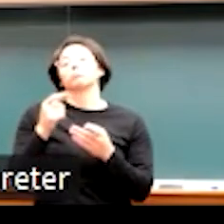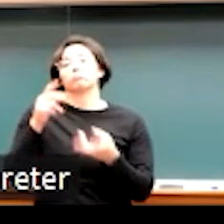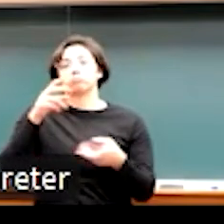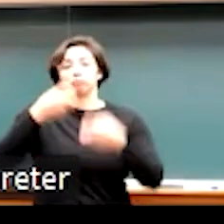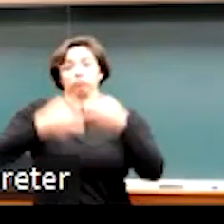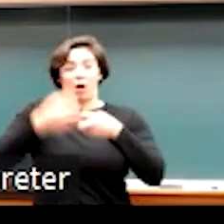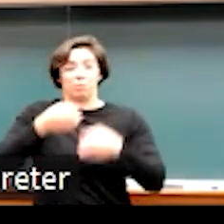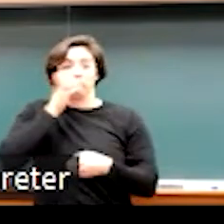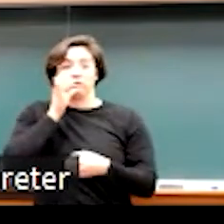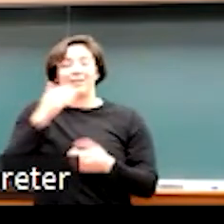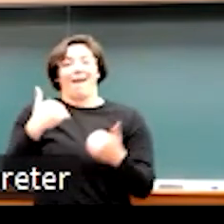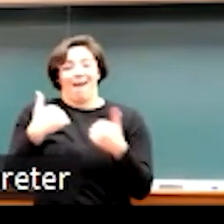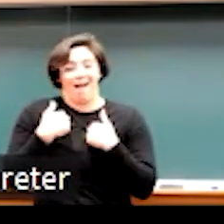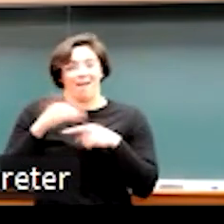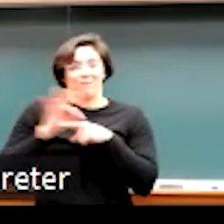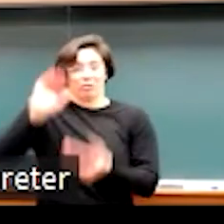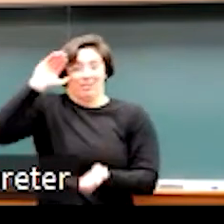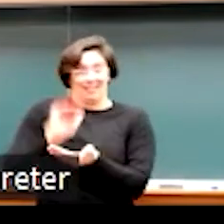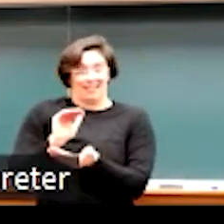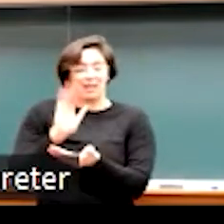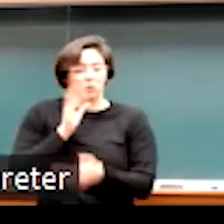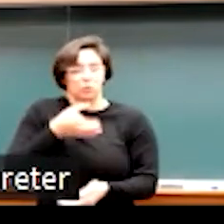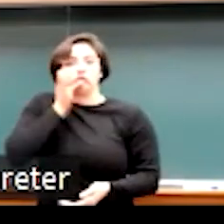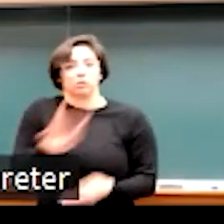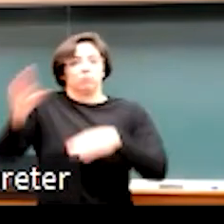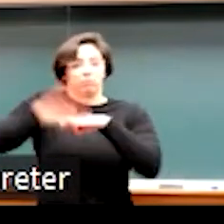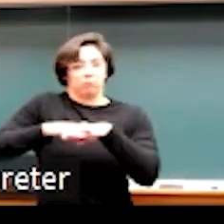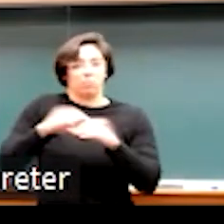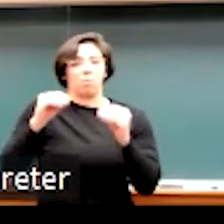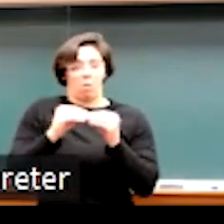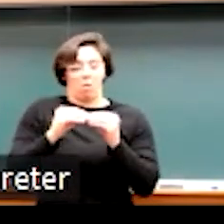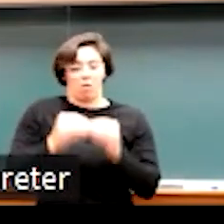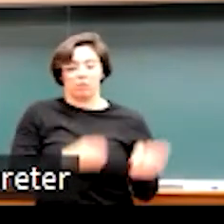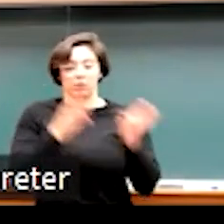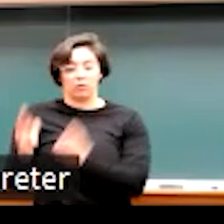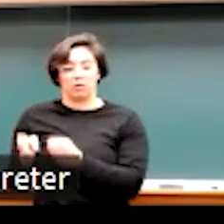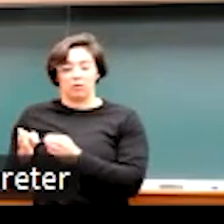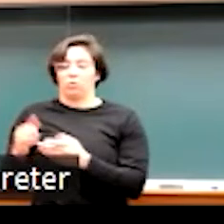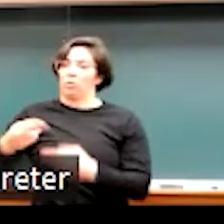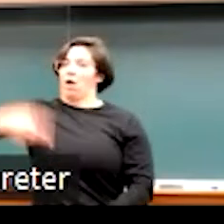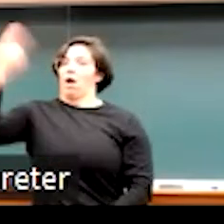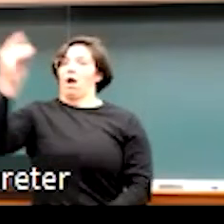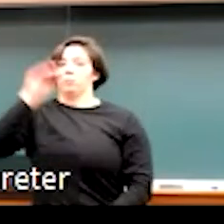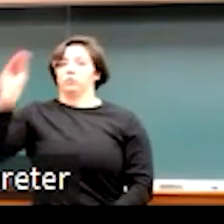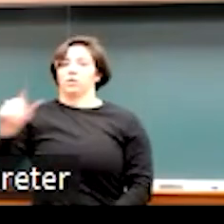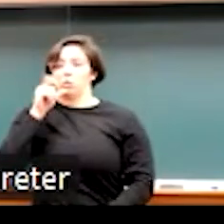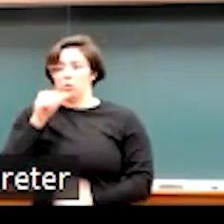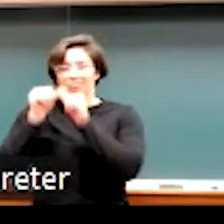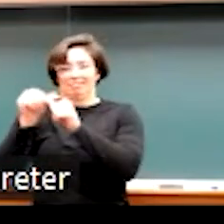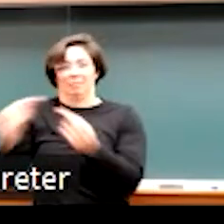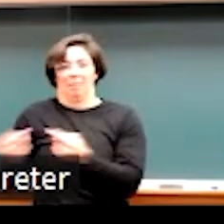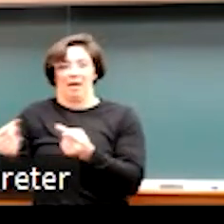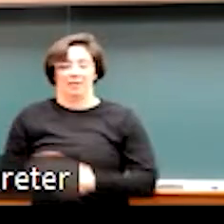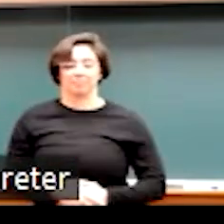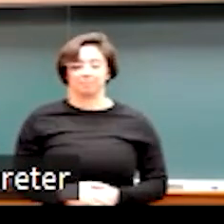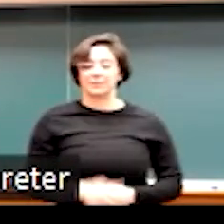experiencing some degree of impairment. And then among those seeking treatment for alcohol use disorder, you get some really high numbers. Again, these are not absolute.